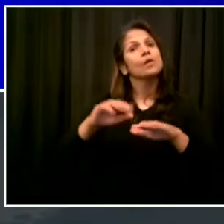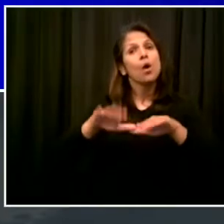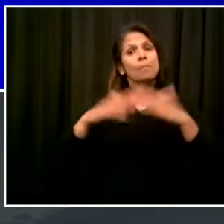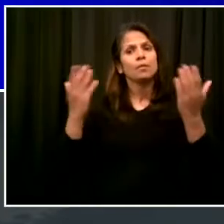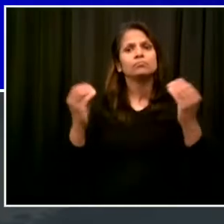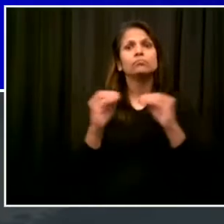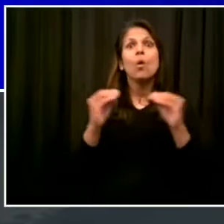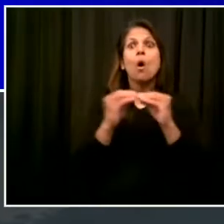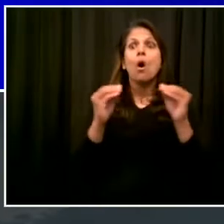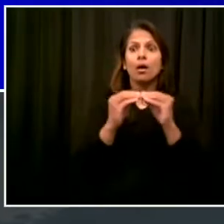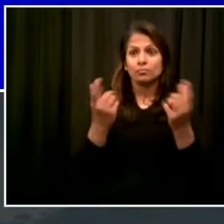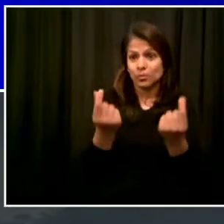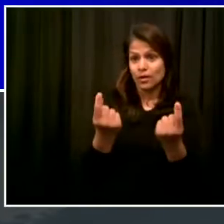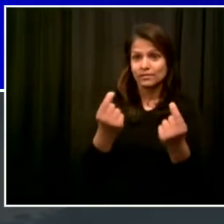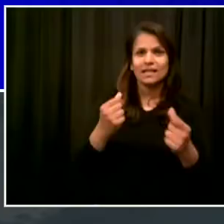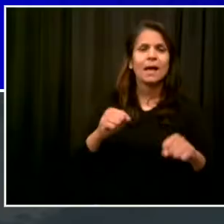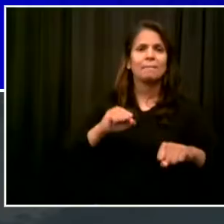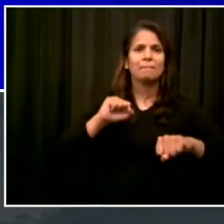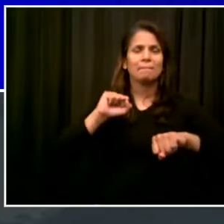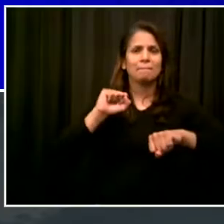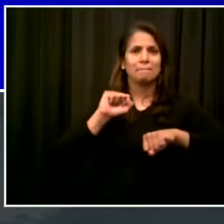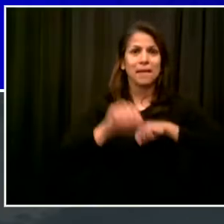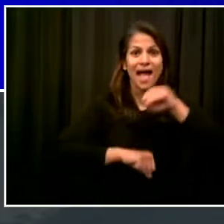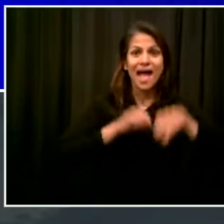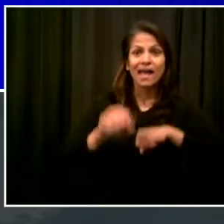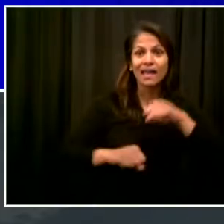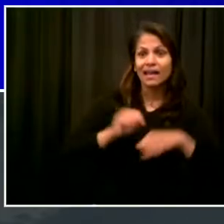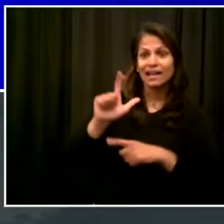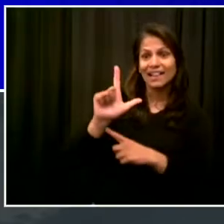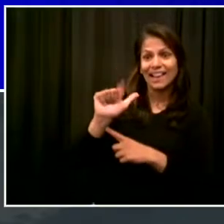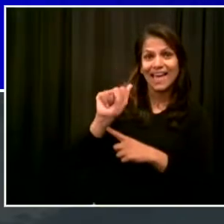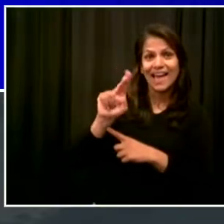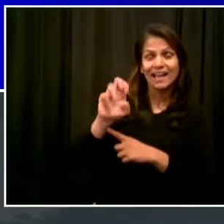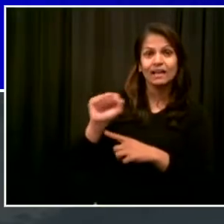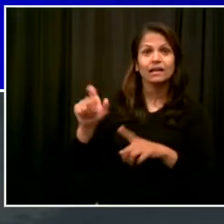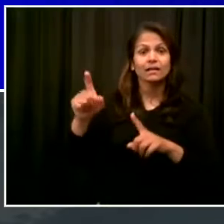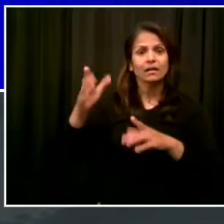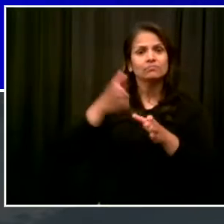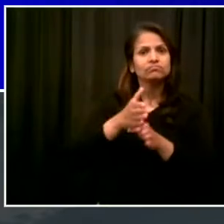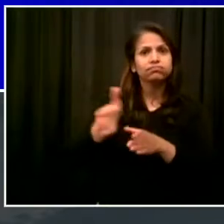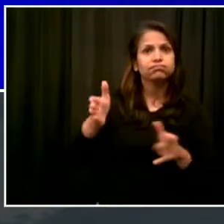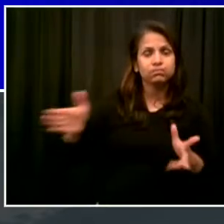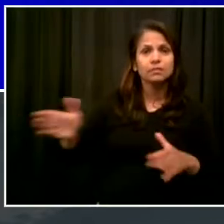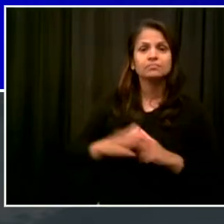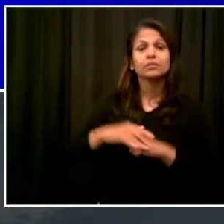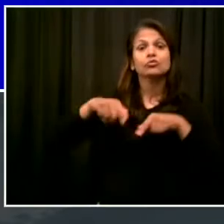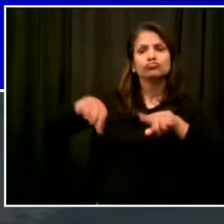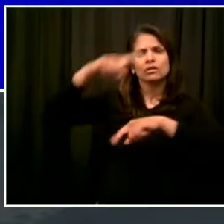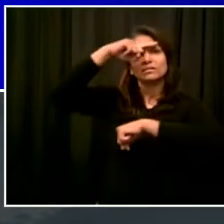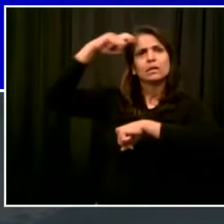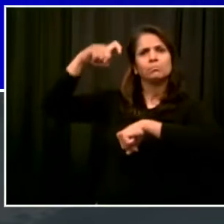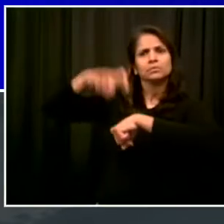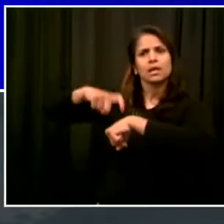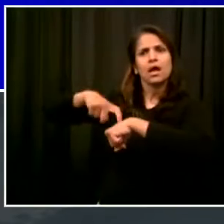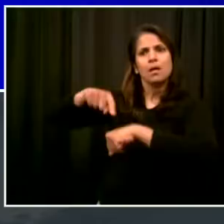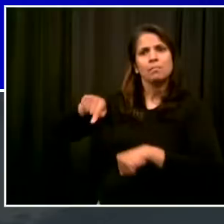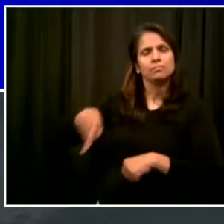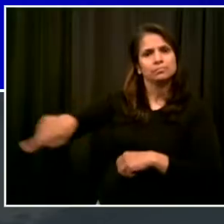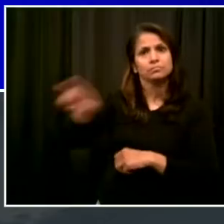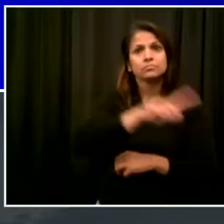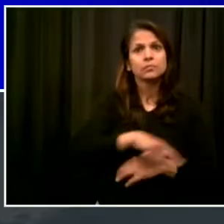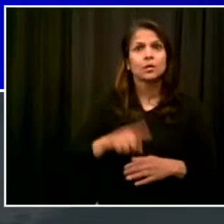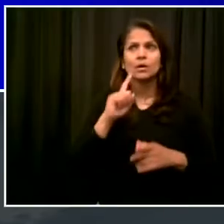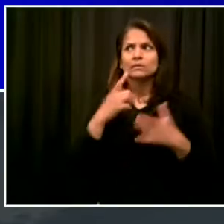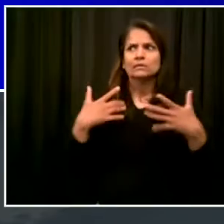way to help people through the summer, particularly our kids who have been through so much. Our parks have been such a crucial part of the equation, keeping